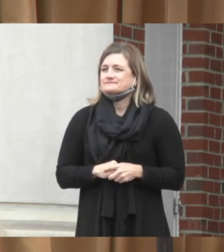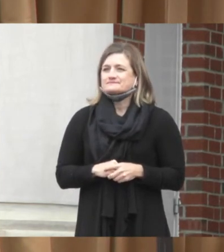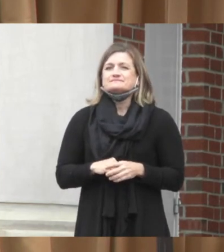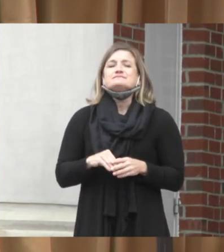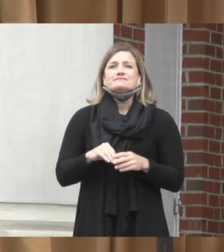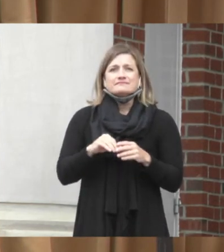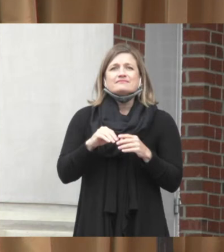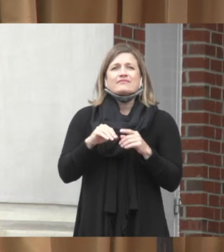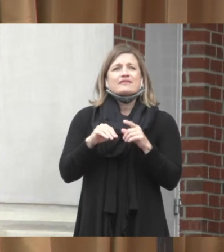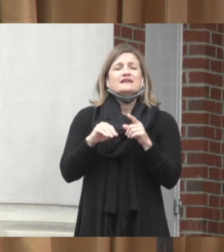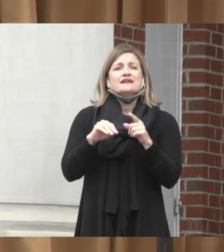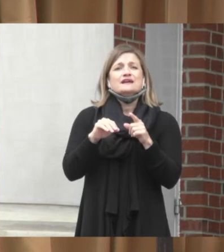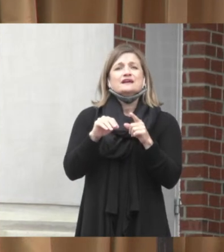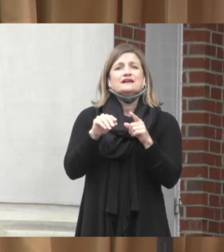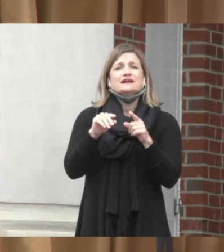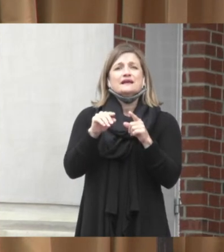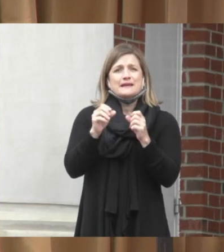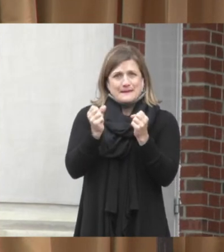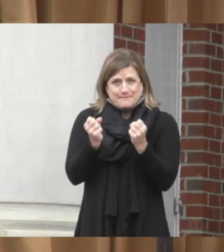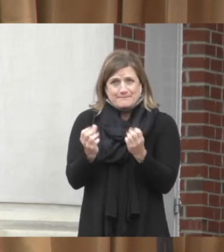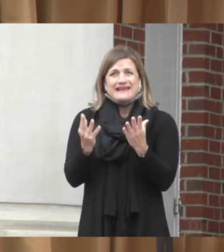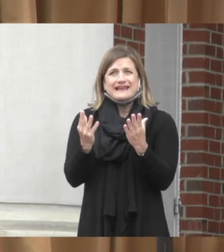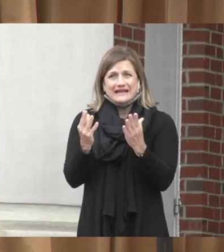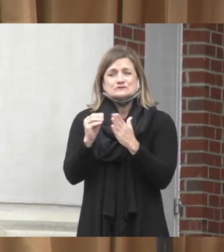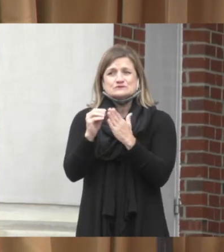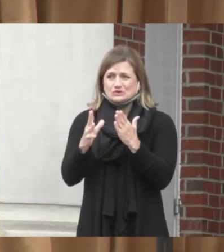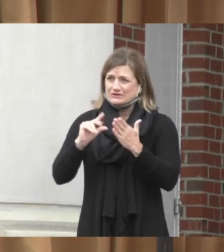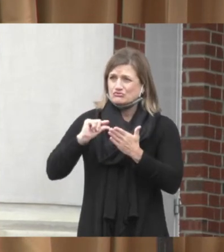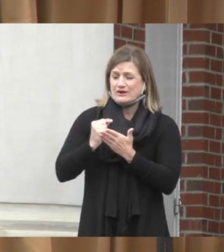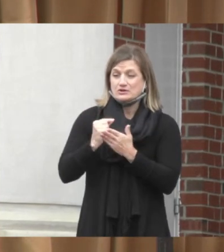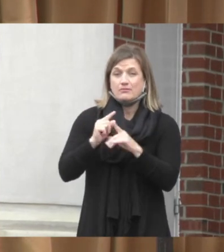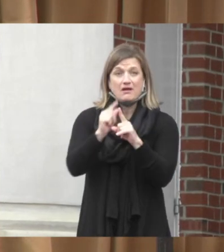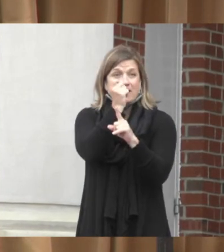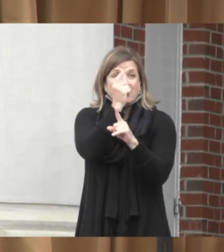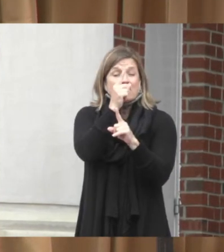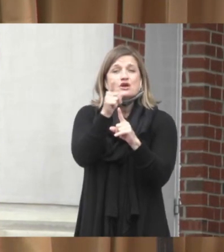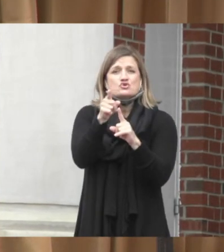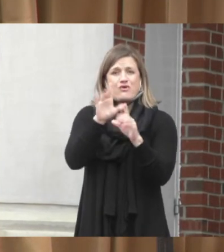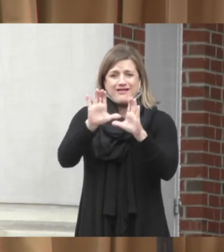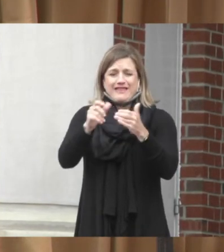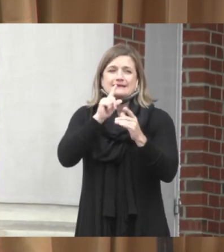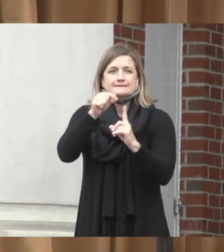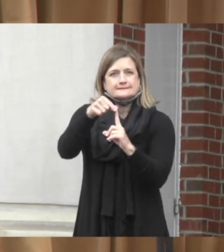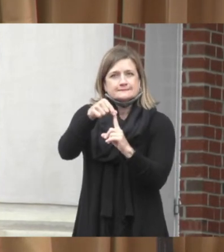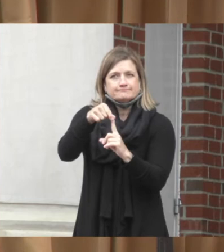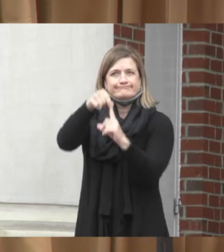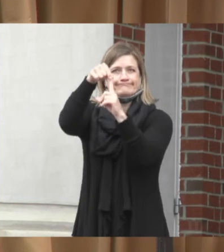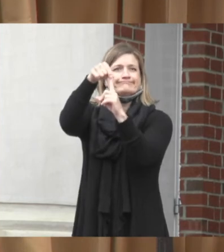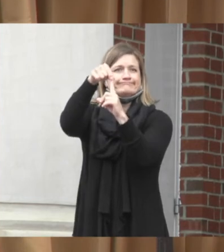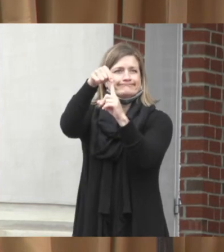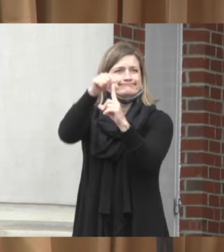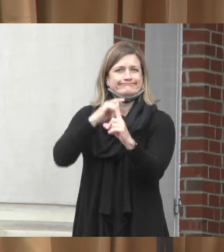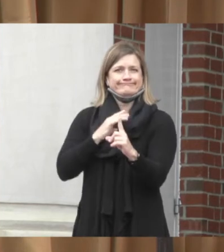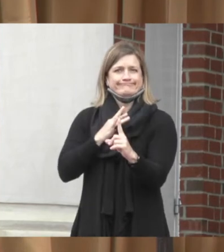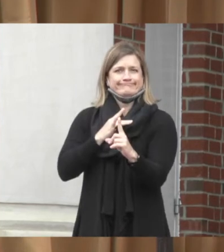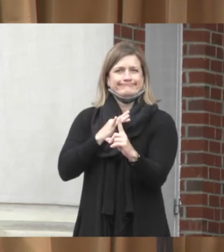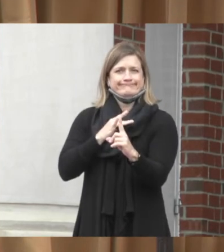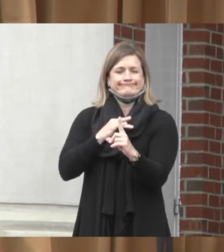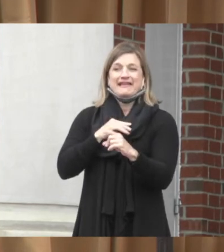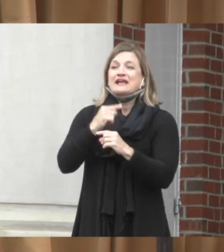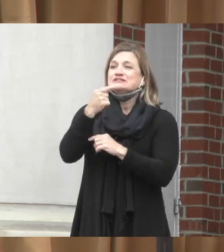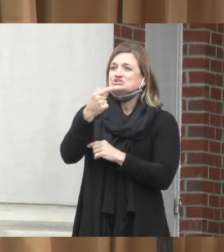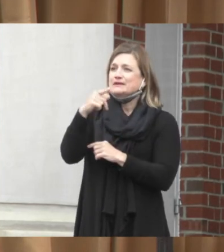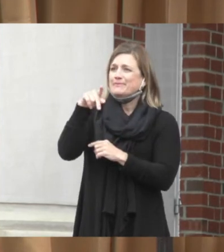Not only are you many in a number, you are also a very distinguished class with an average grade